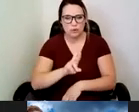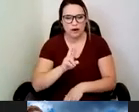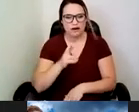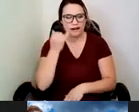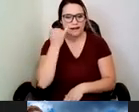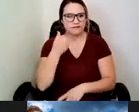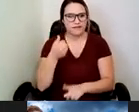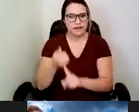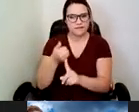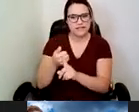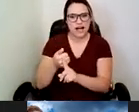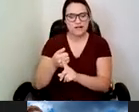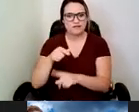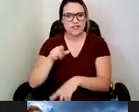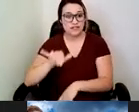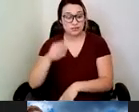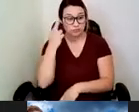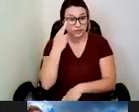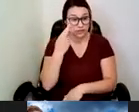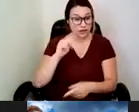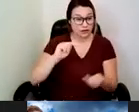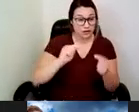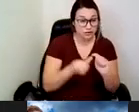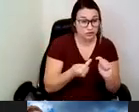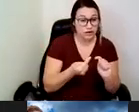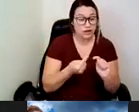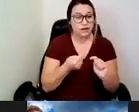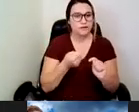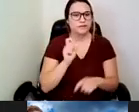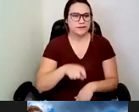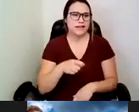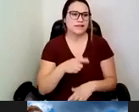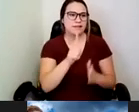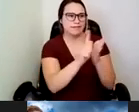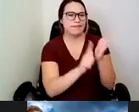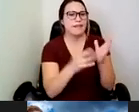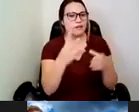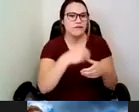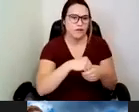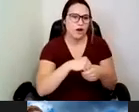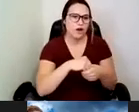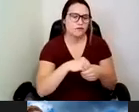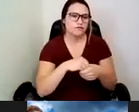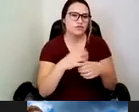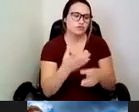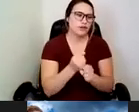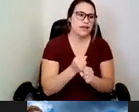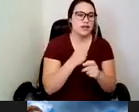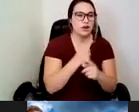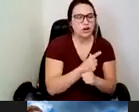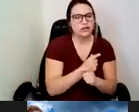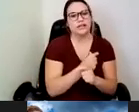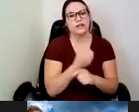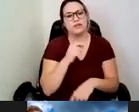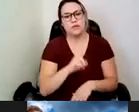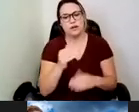usually have to have our legal team involved, and we may have to go in front of a judge to get a guardian or to go to the next person